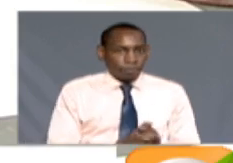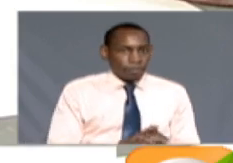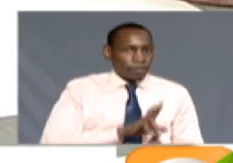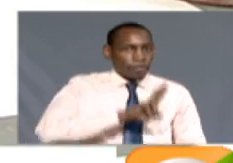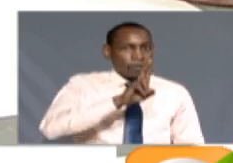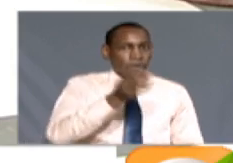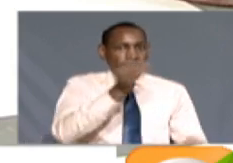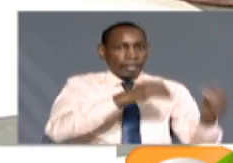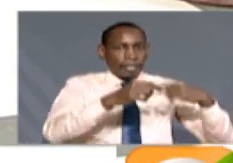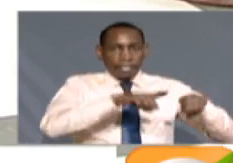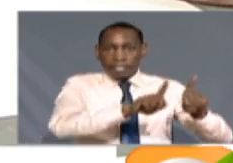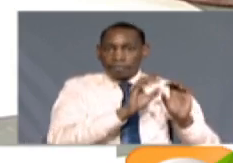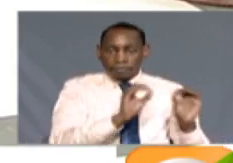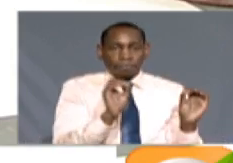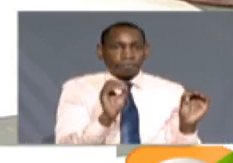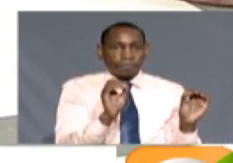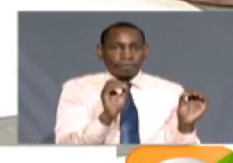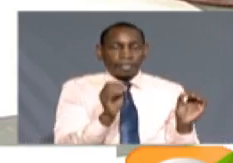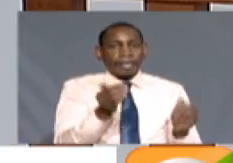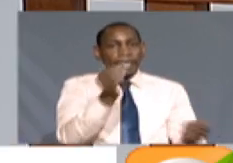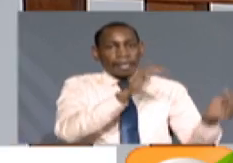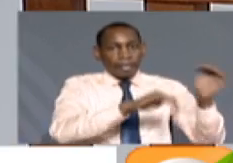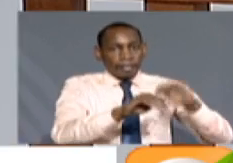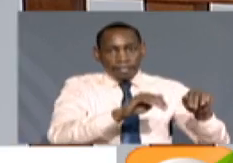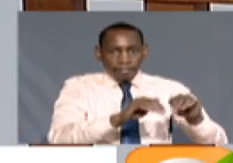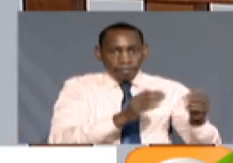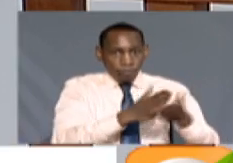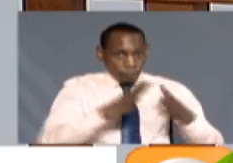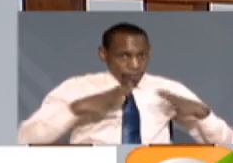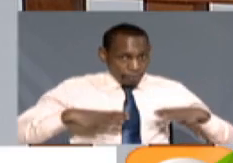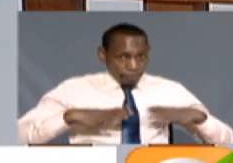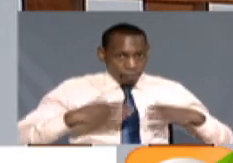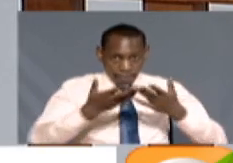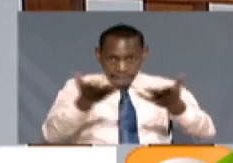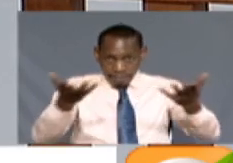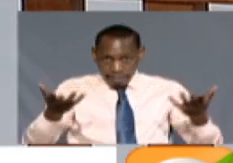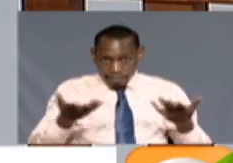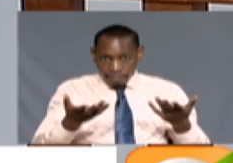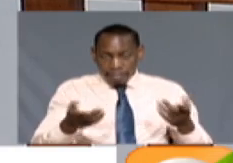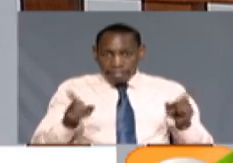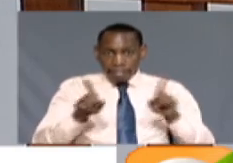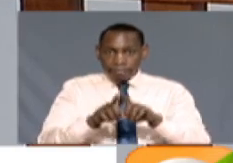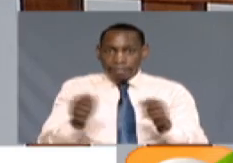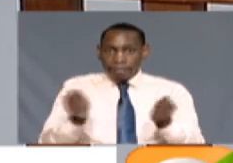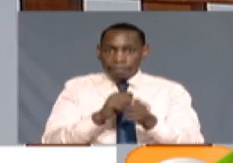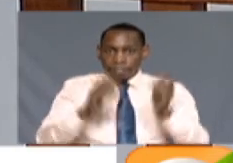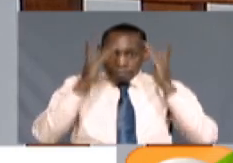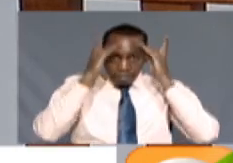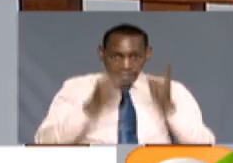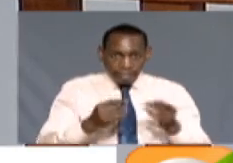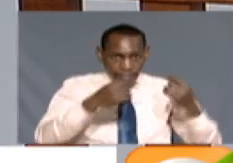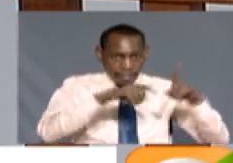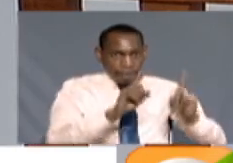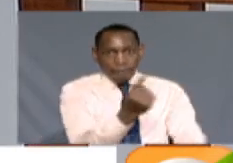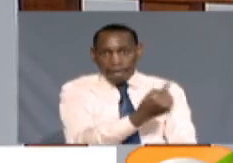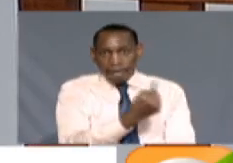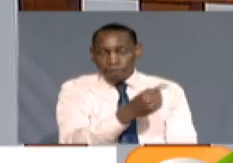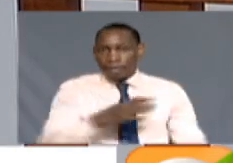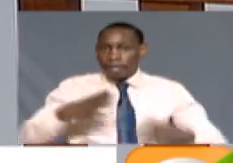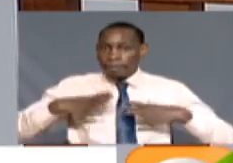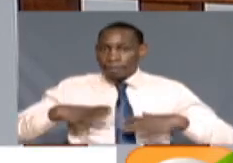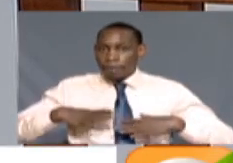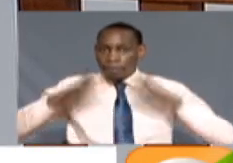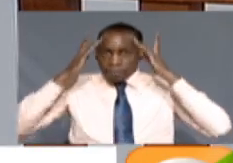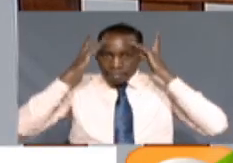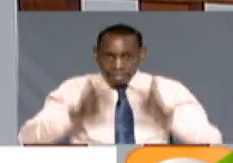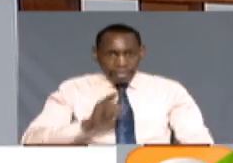didn't elect himself. He was elected by the people. And he cannot make a decision for himself. People will make a